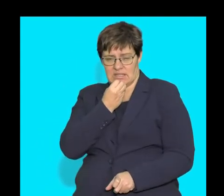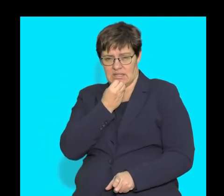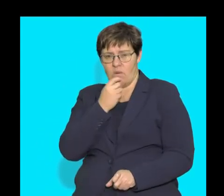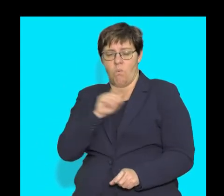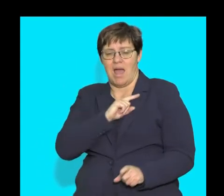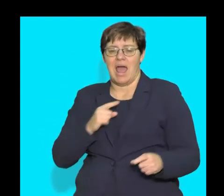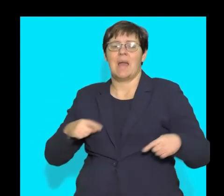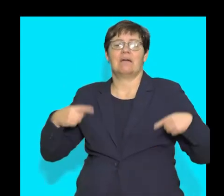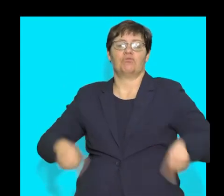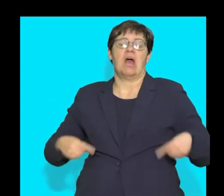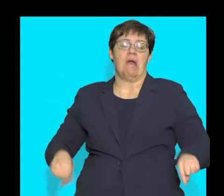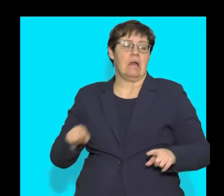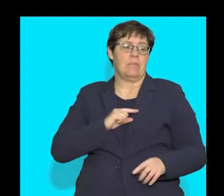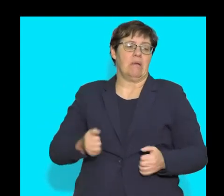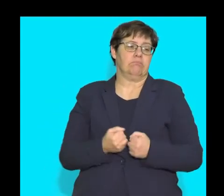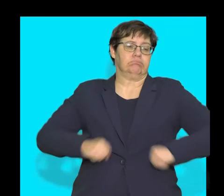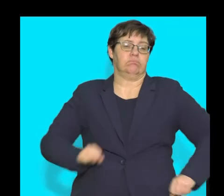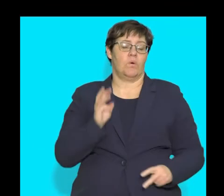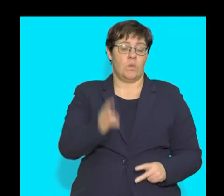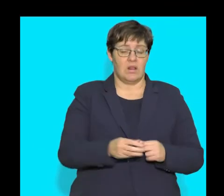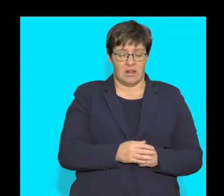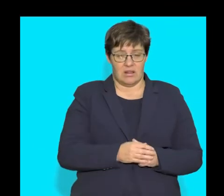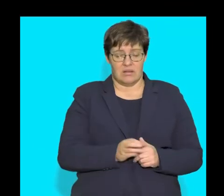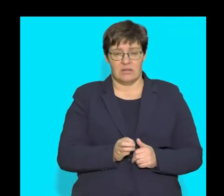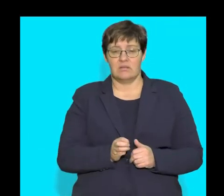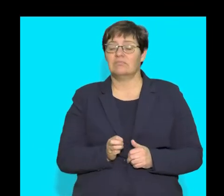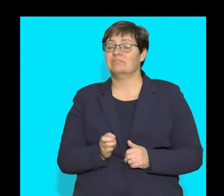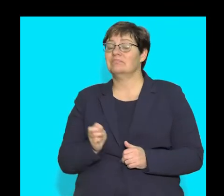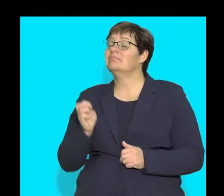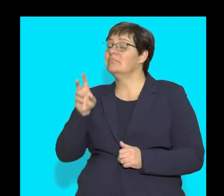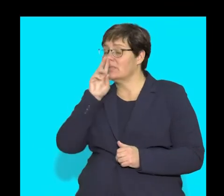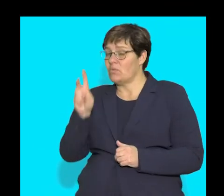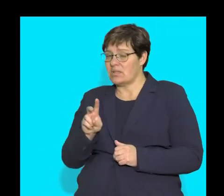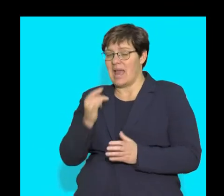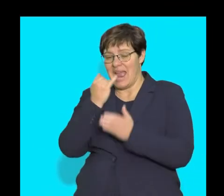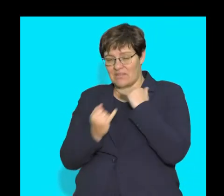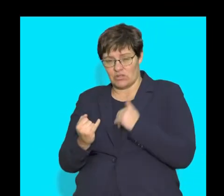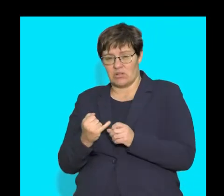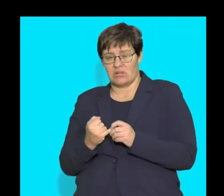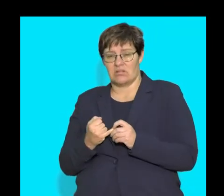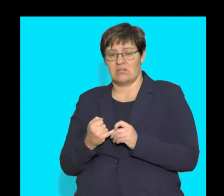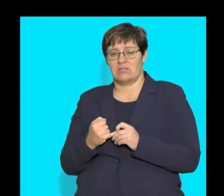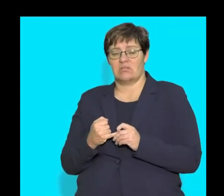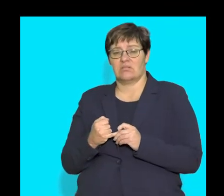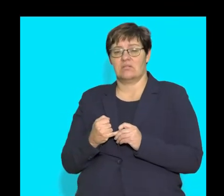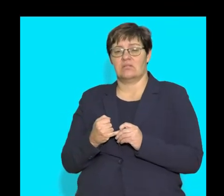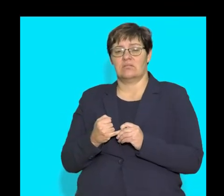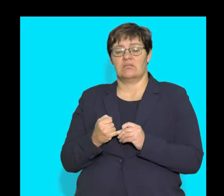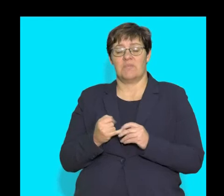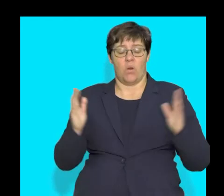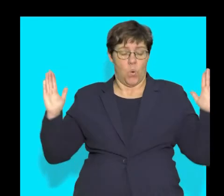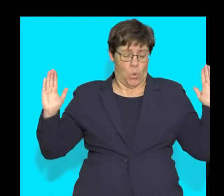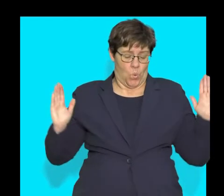to eat in fear of gaining weight, and these symptoms are seen as individuals